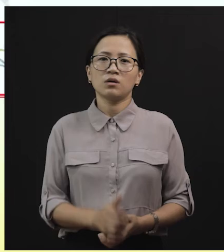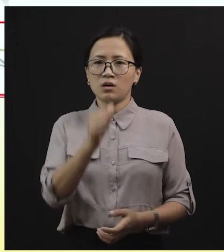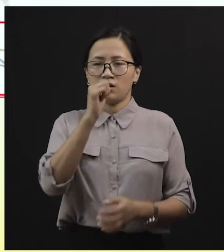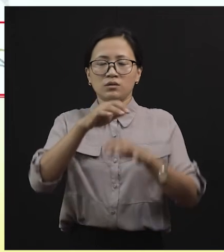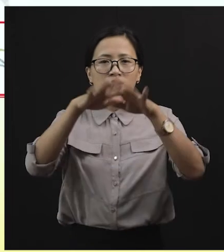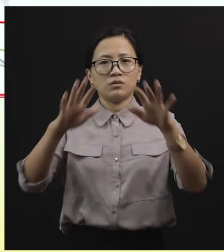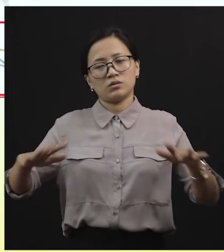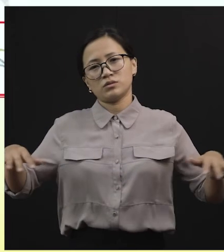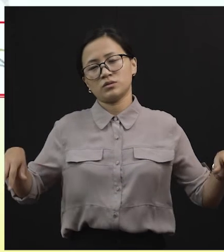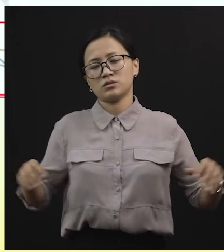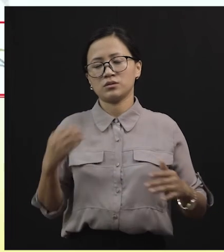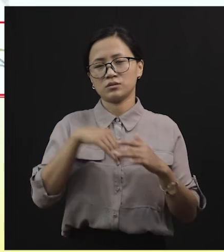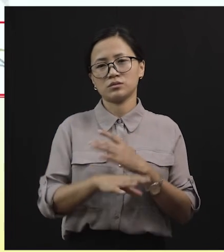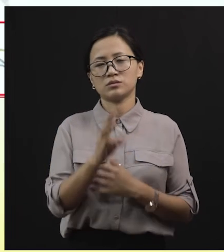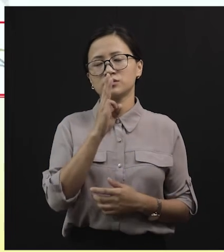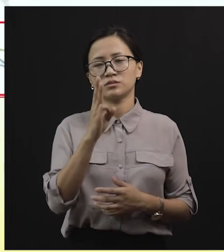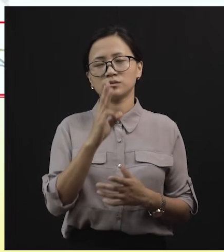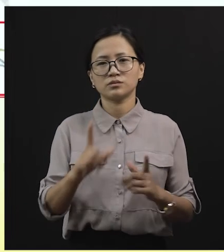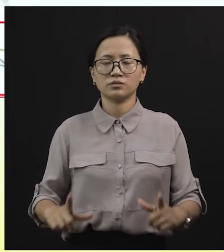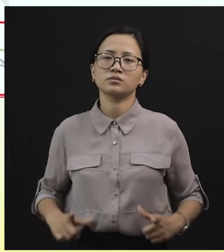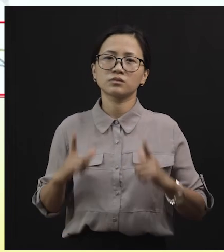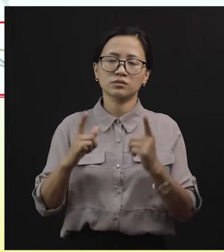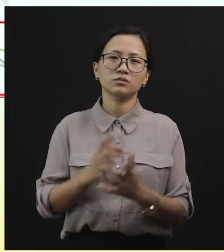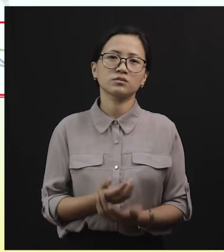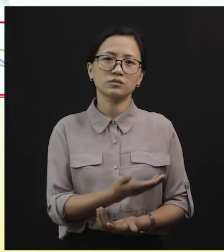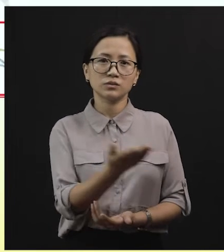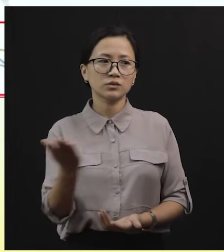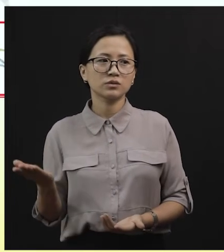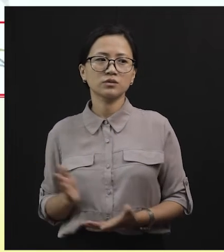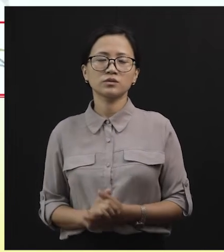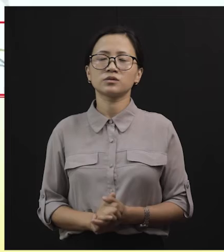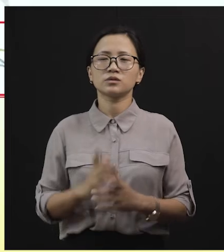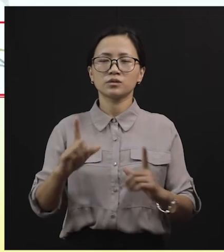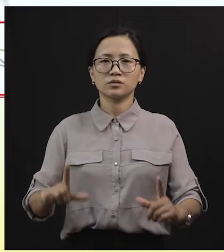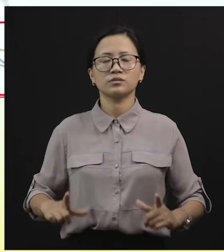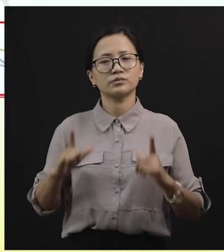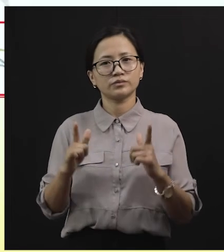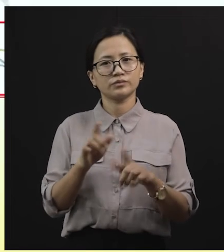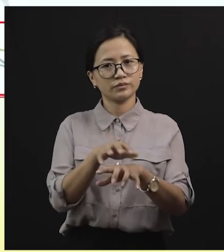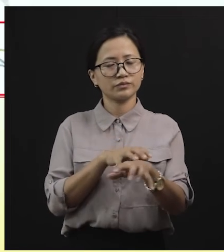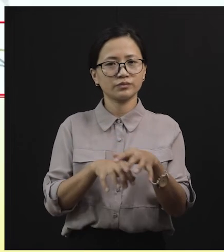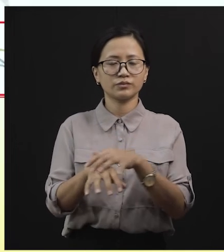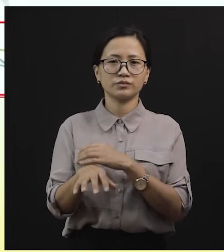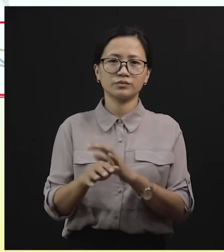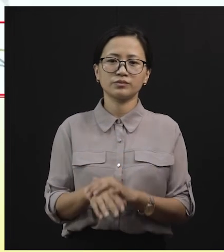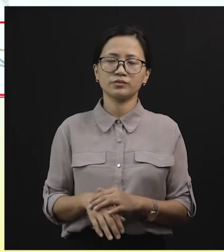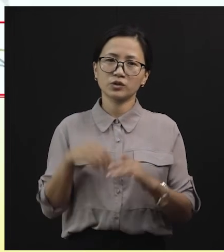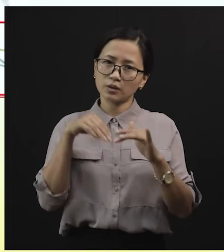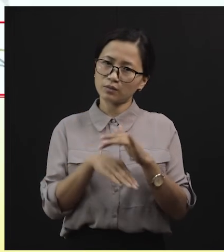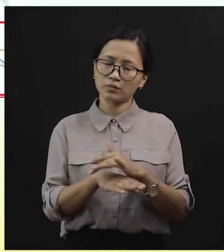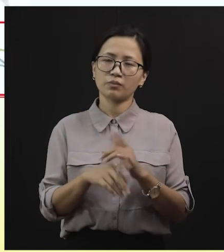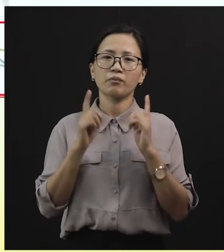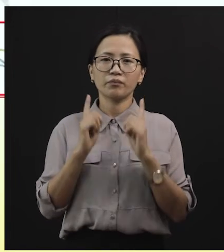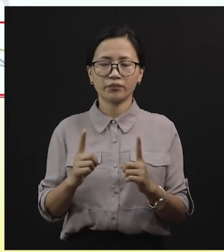live under the water. So these are also they are also known as living animals, okay? But they live under the